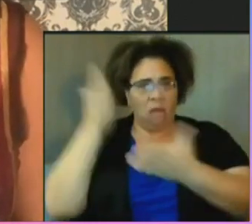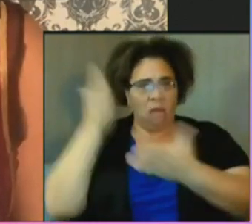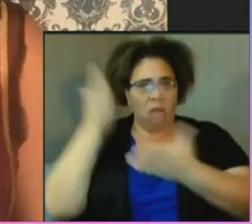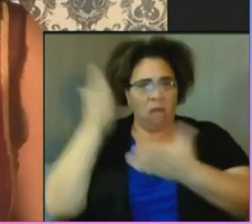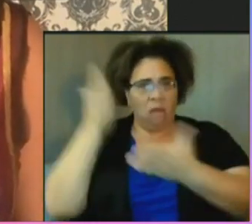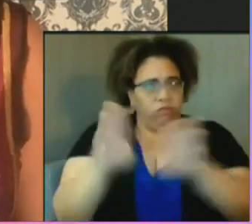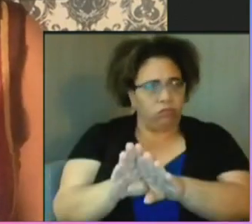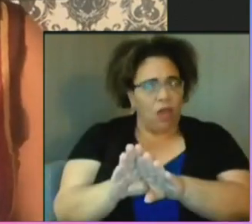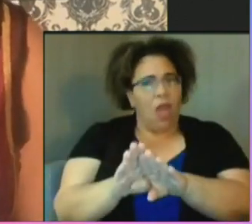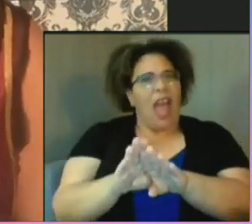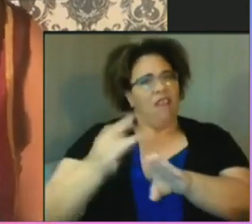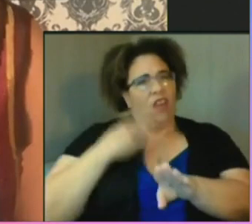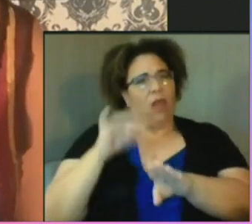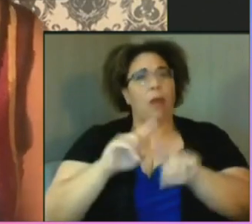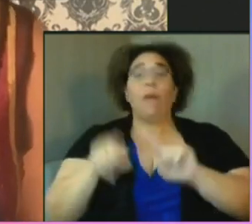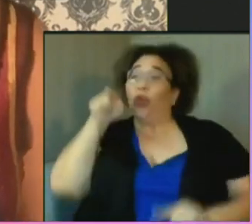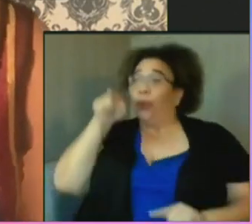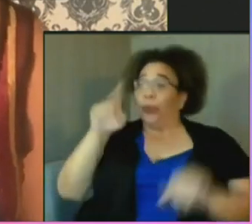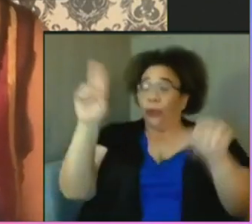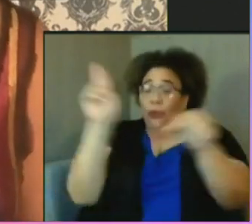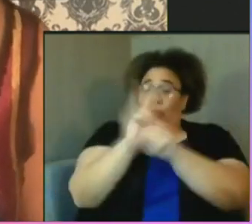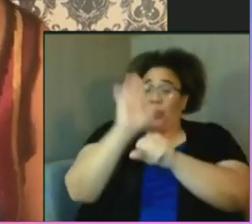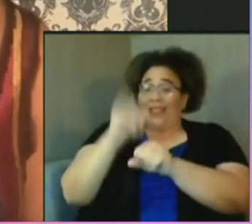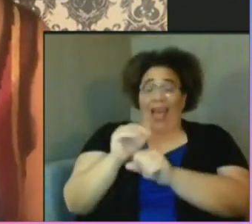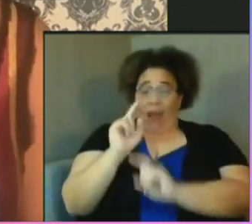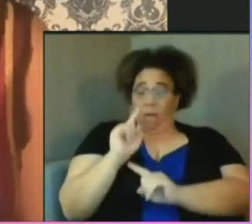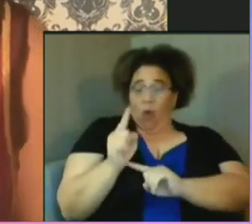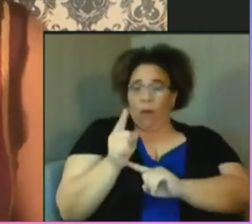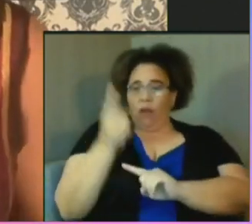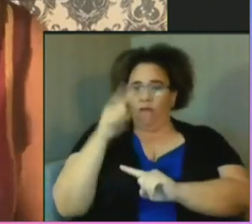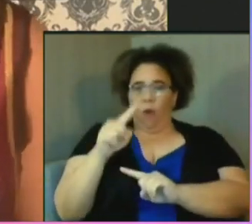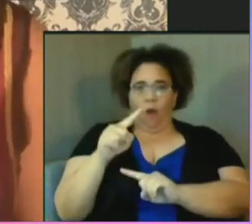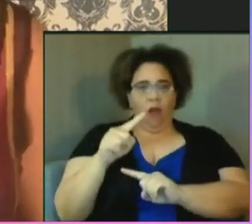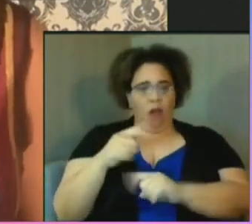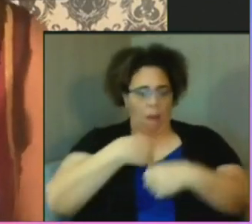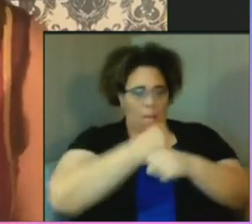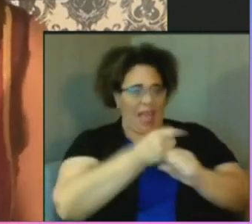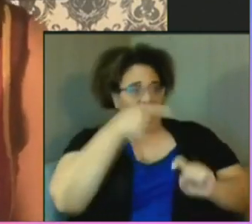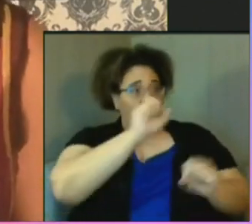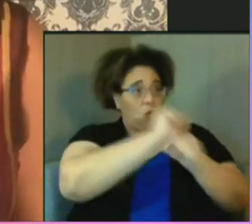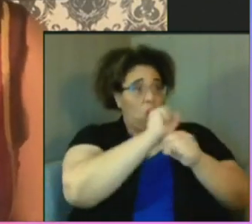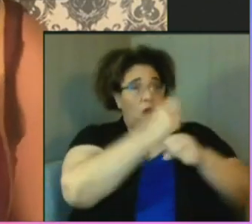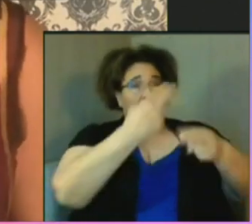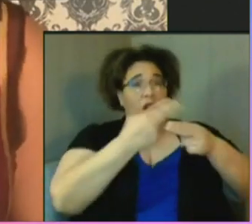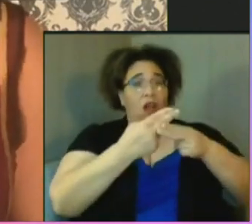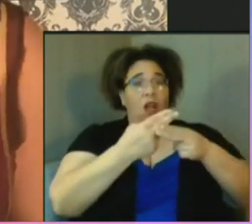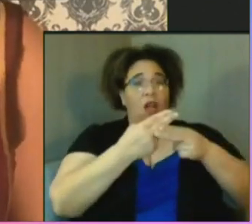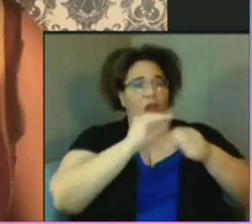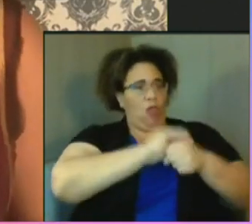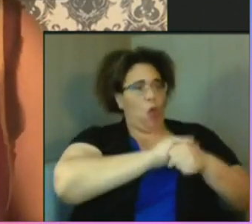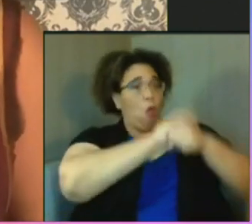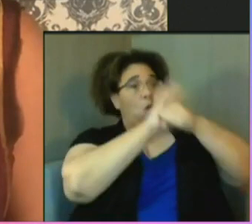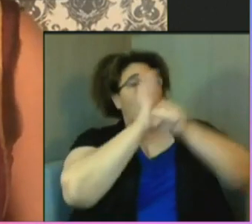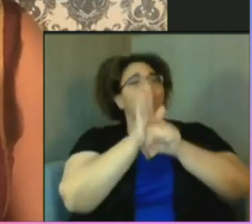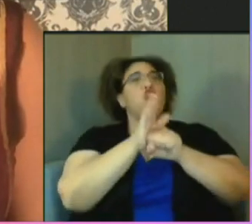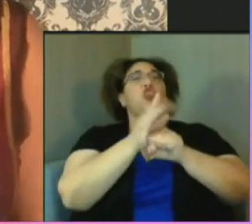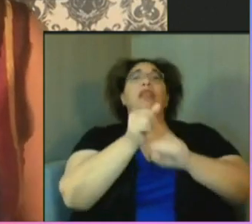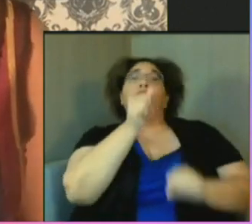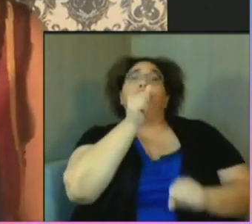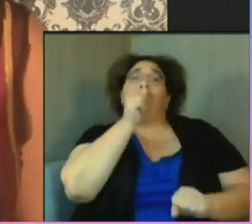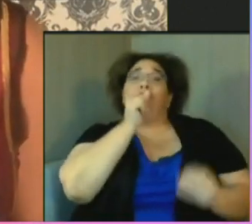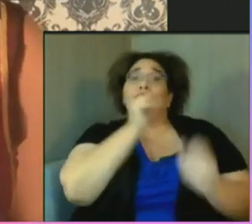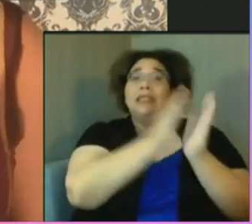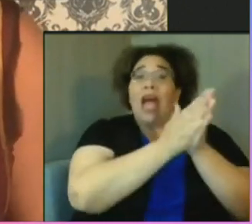used that period and it inspired you to create this amazing work called The Quarantine Diaries. And I'm just